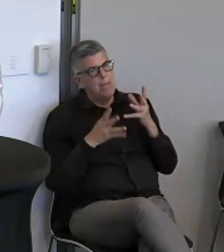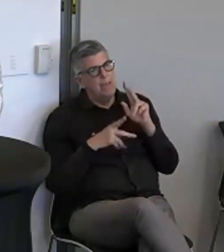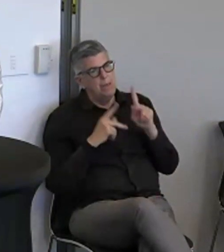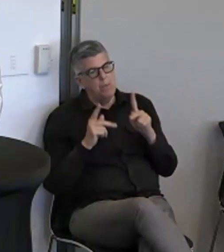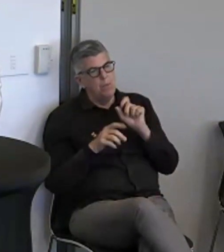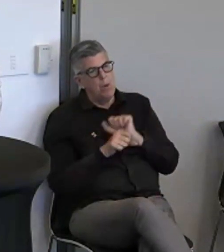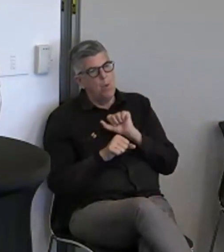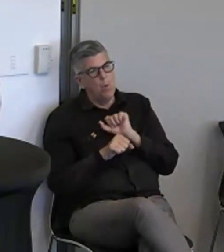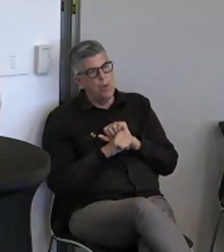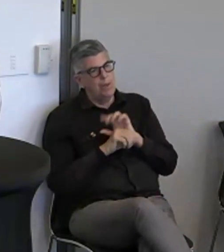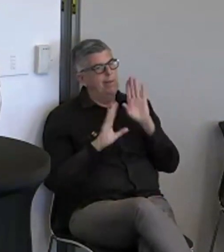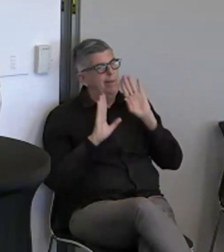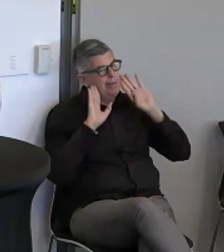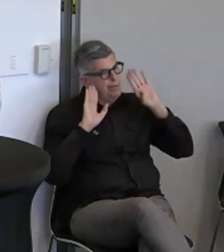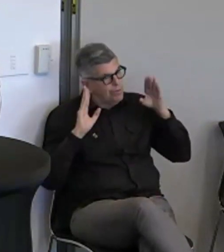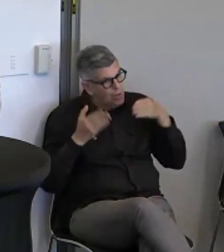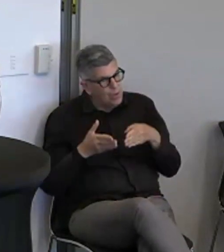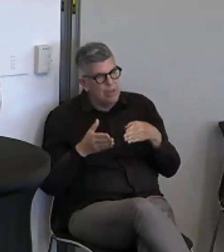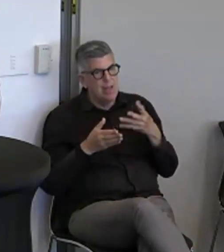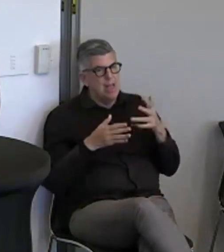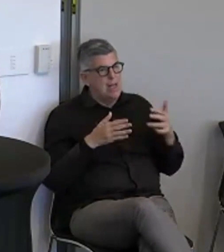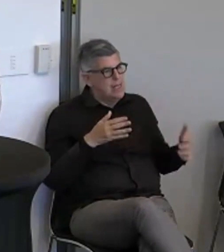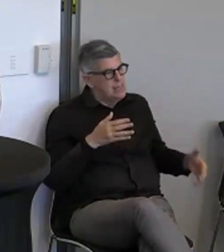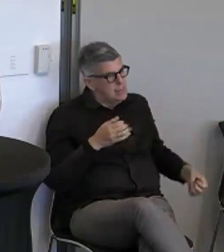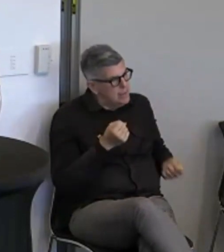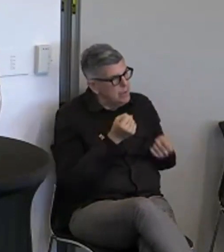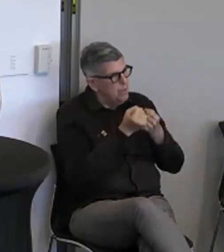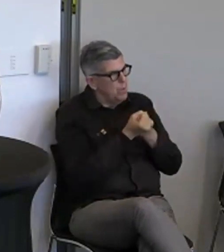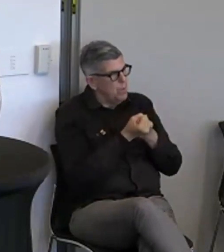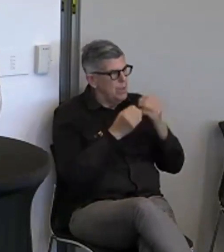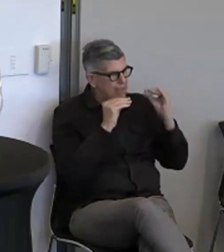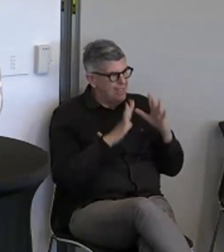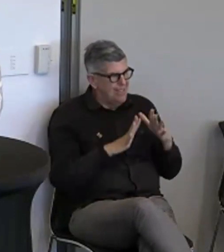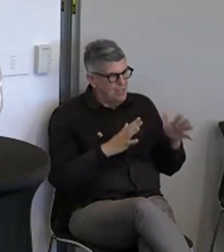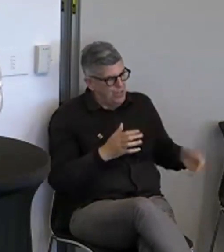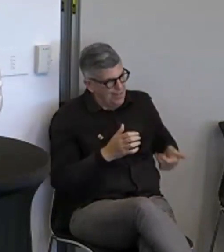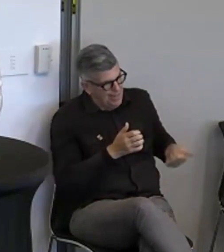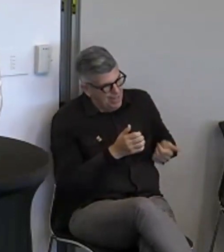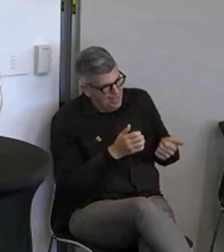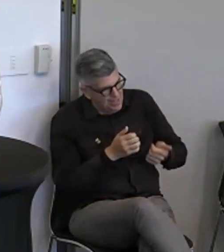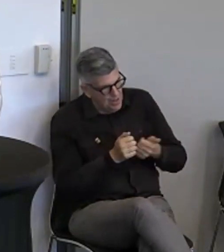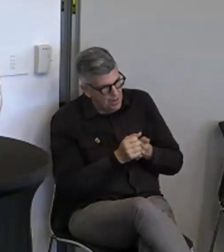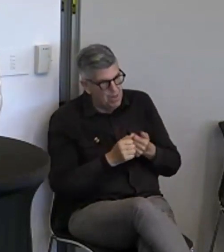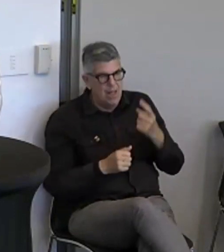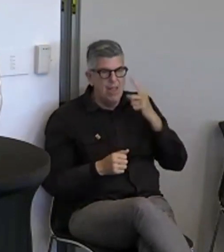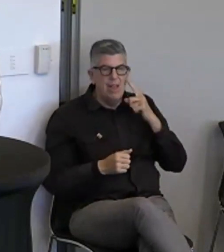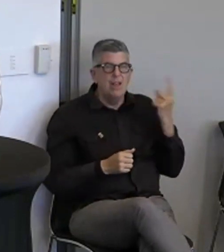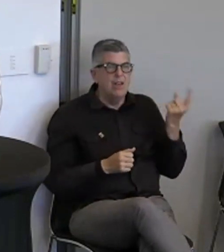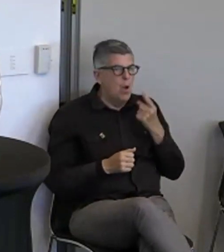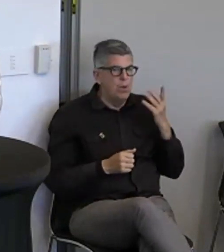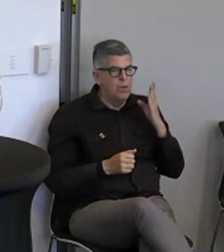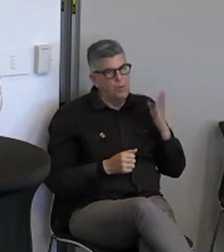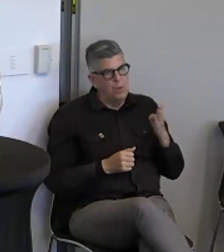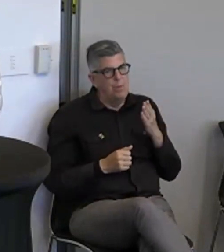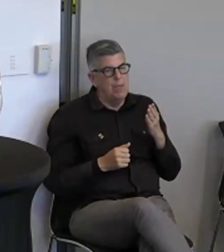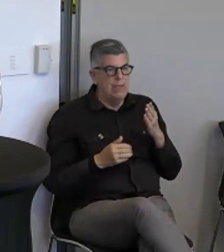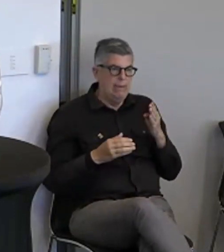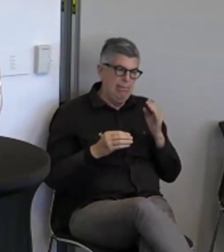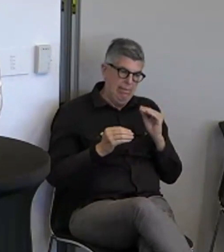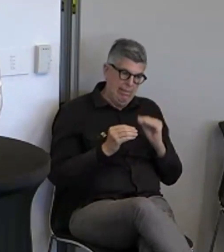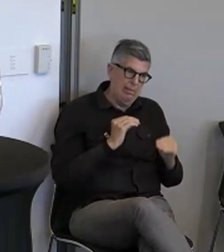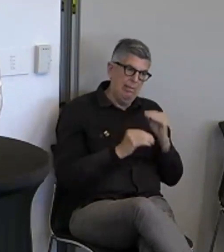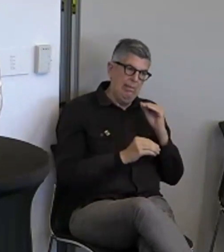get the personnel up to speed. I think it's always going to be a remediation issue because there's always going